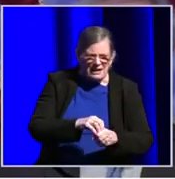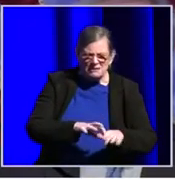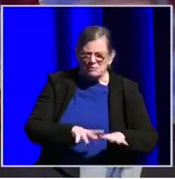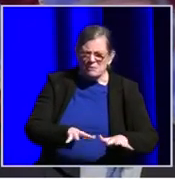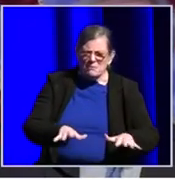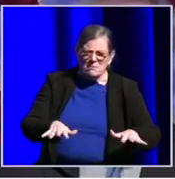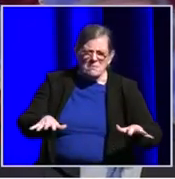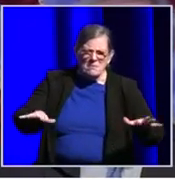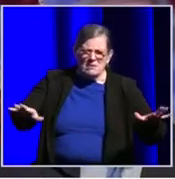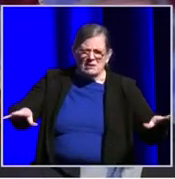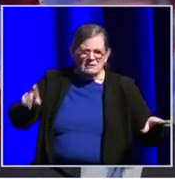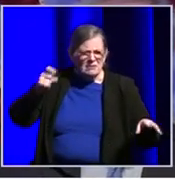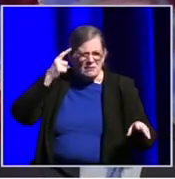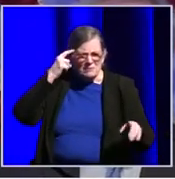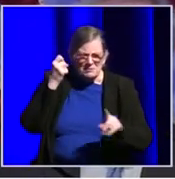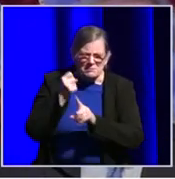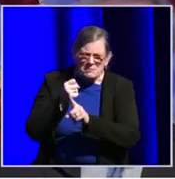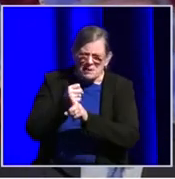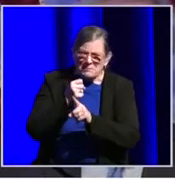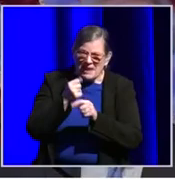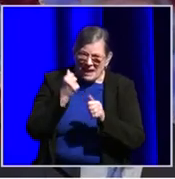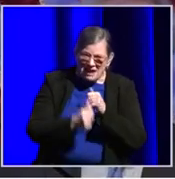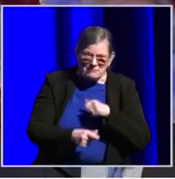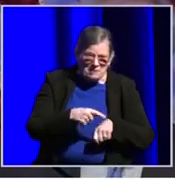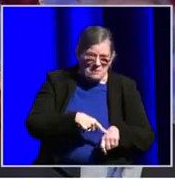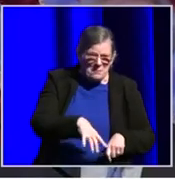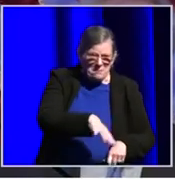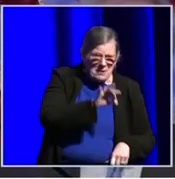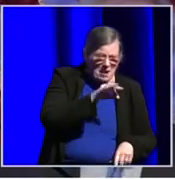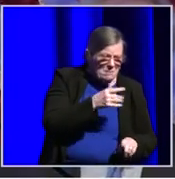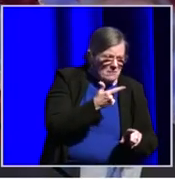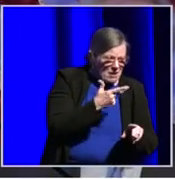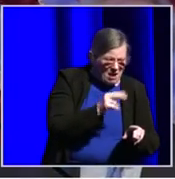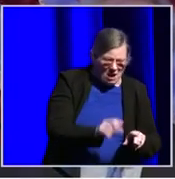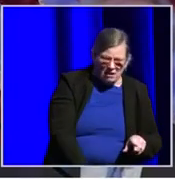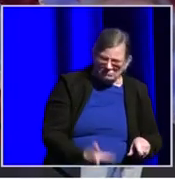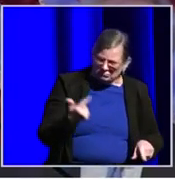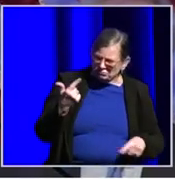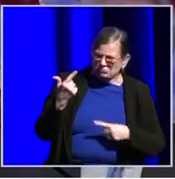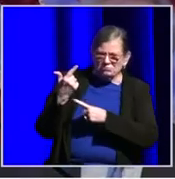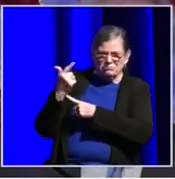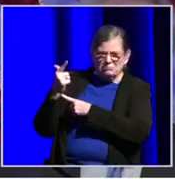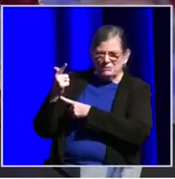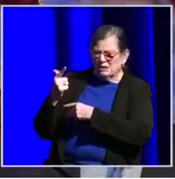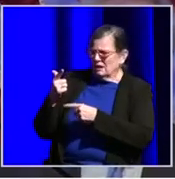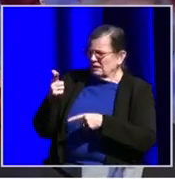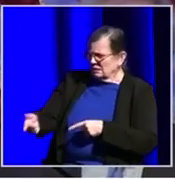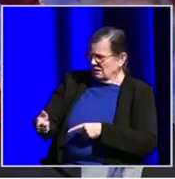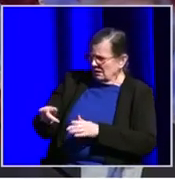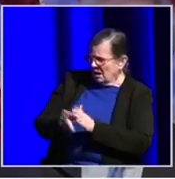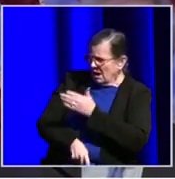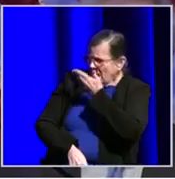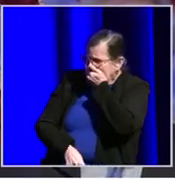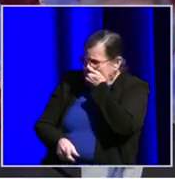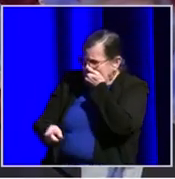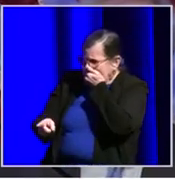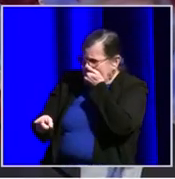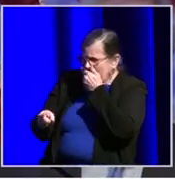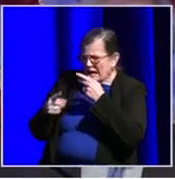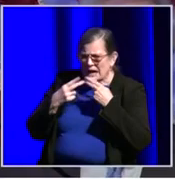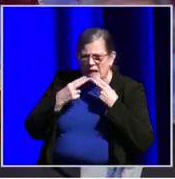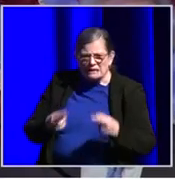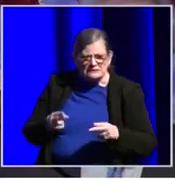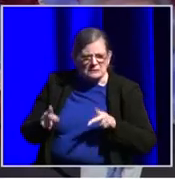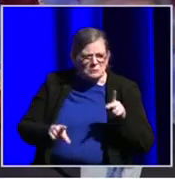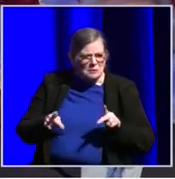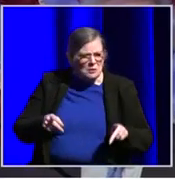gun, a group of friends loses its innocence. And we know that we have made progress,